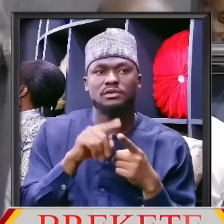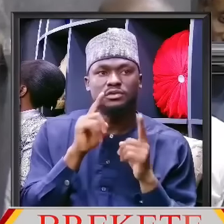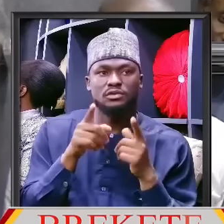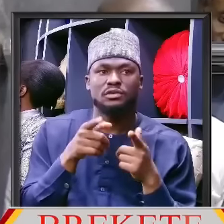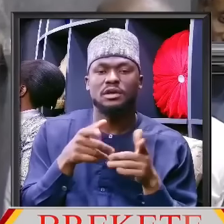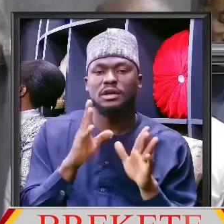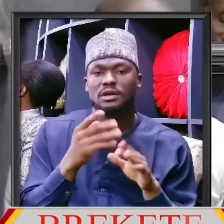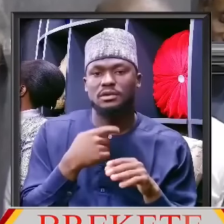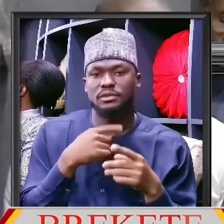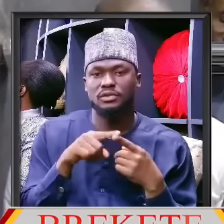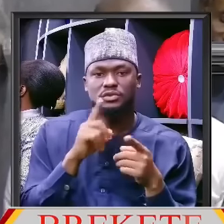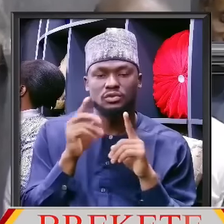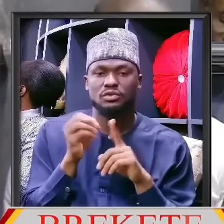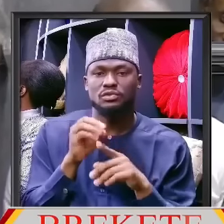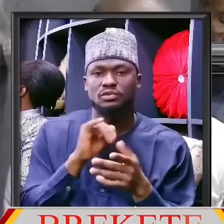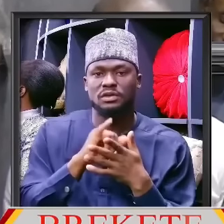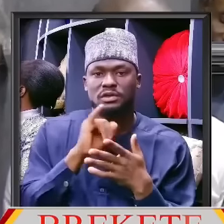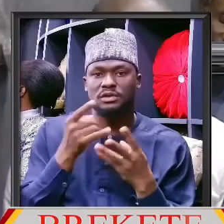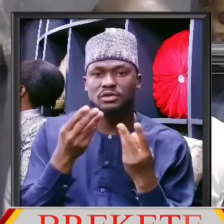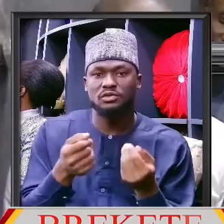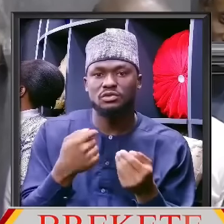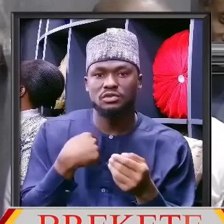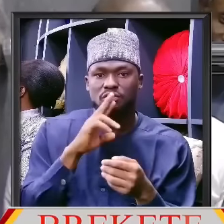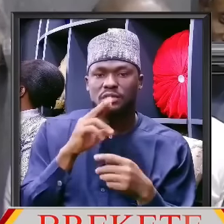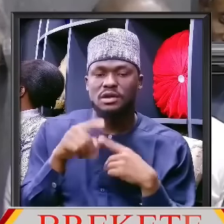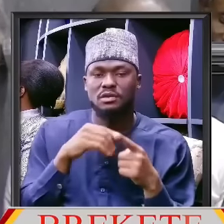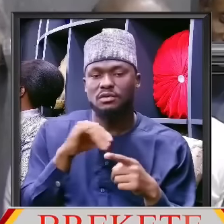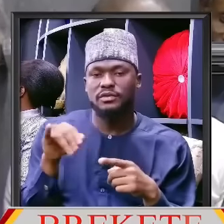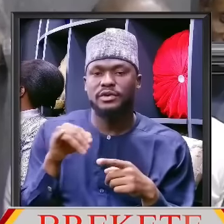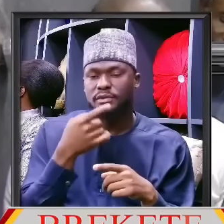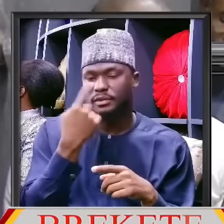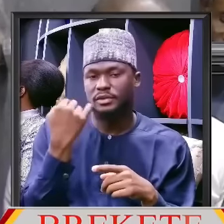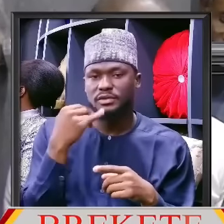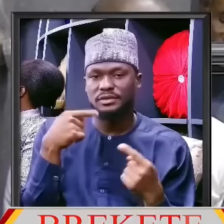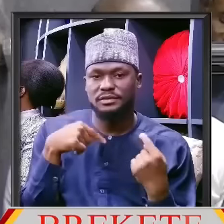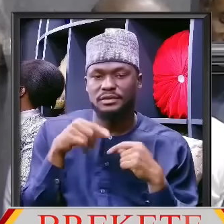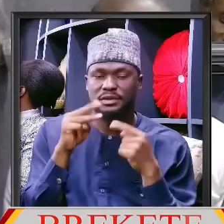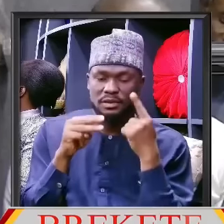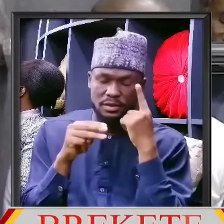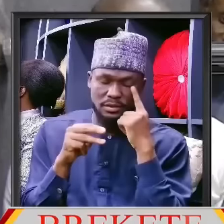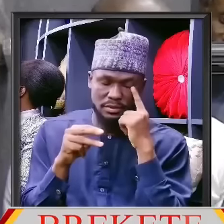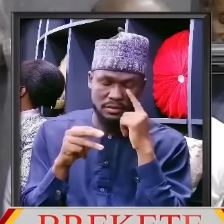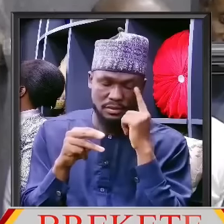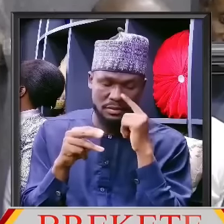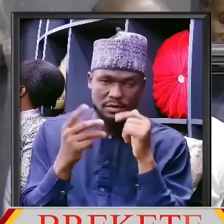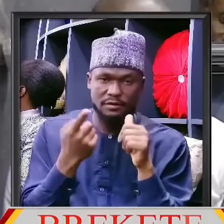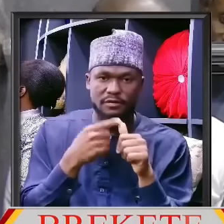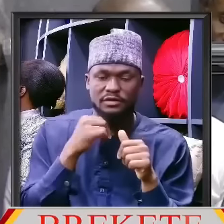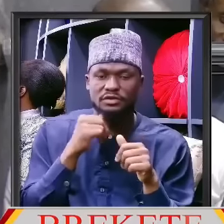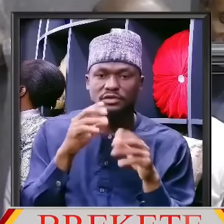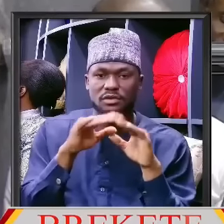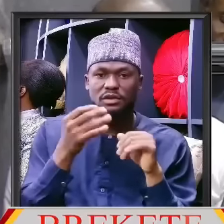Make you allow me to talk. Now that solution will they go? Because it depend them. First, no be house matter or car